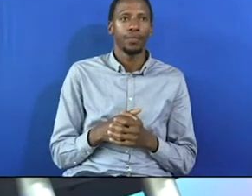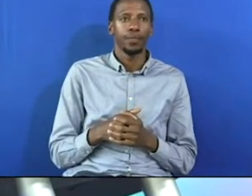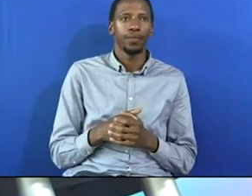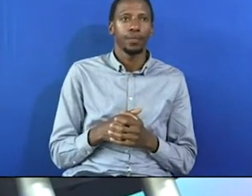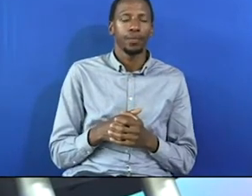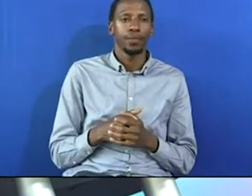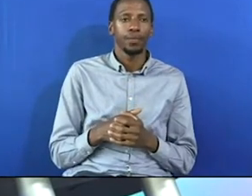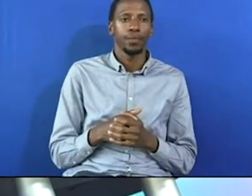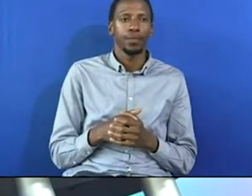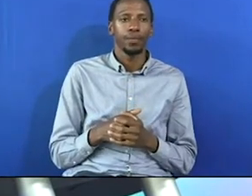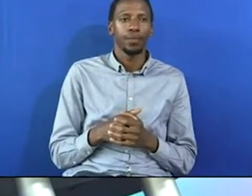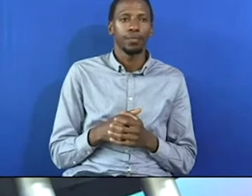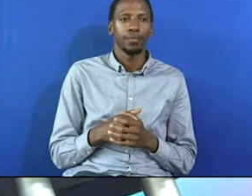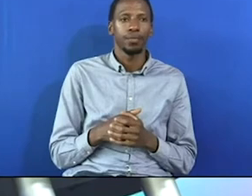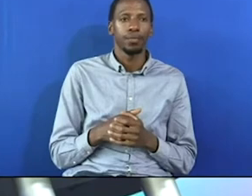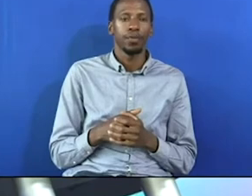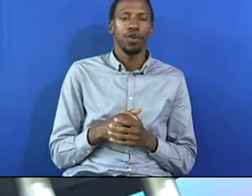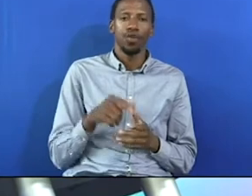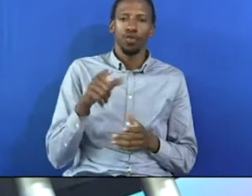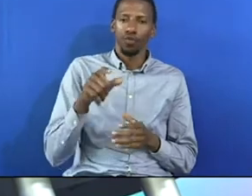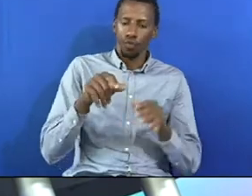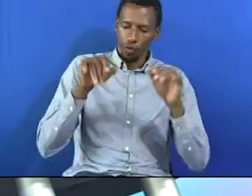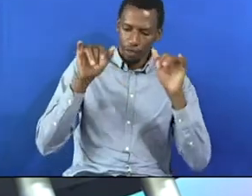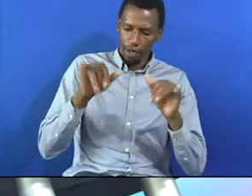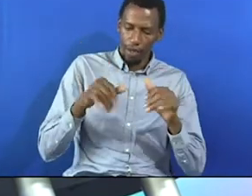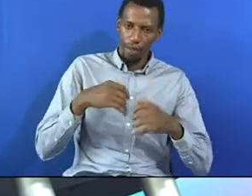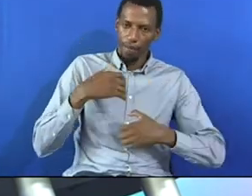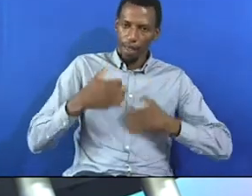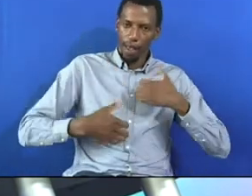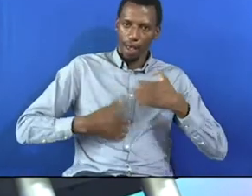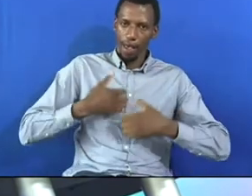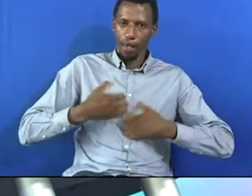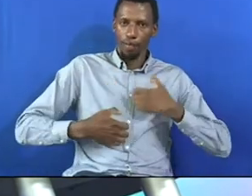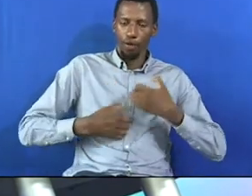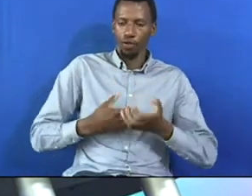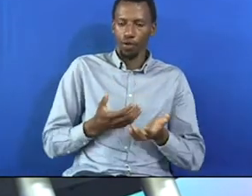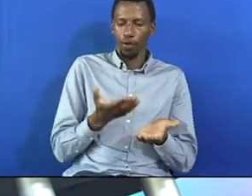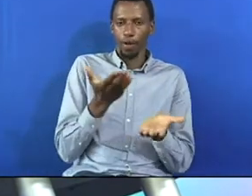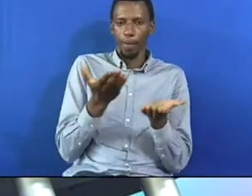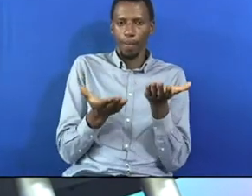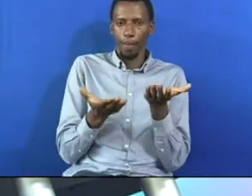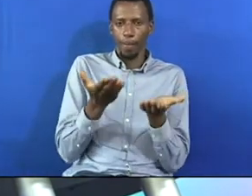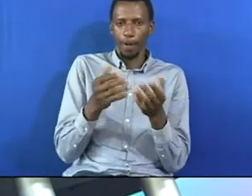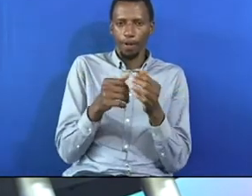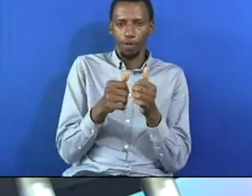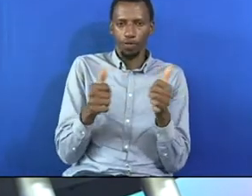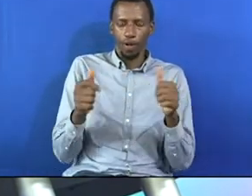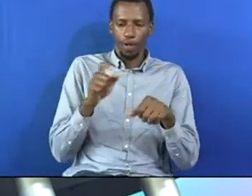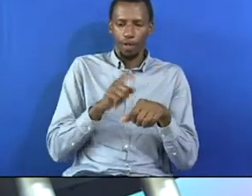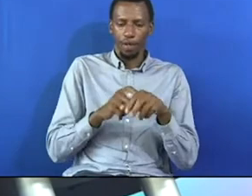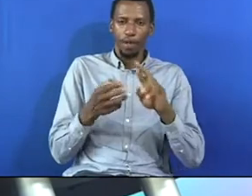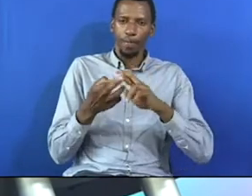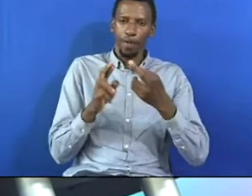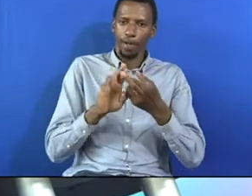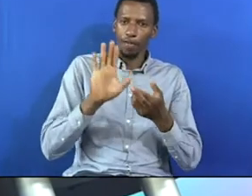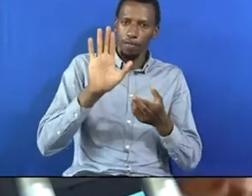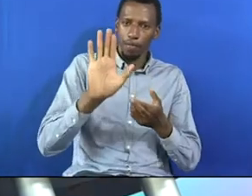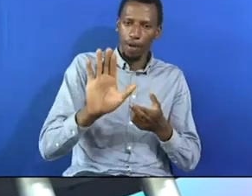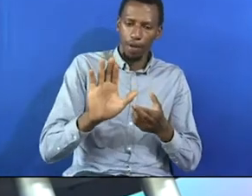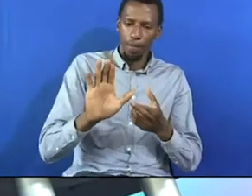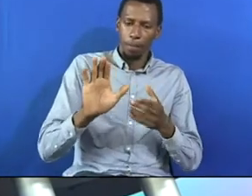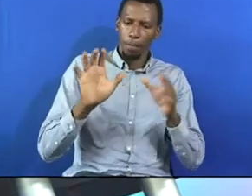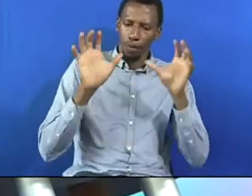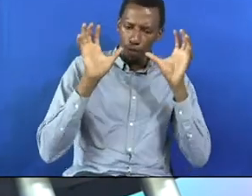To remain emotionally balanced when pressure from relatives is unrelenting, you must be